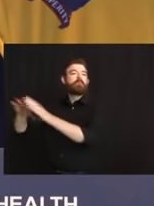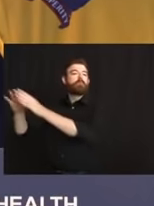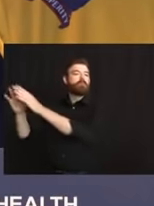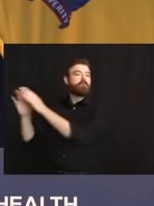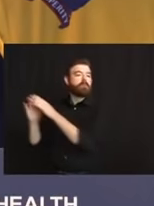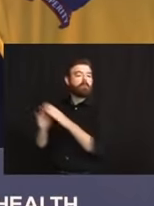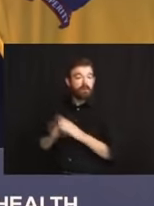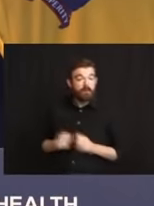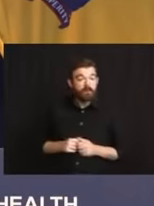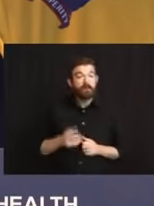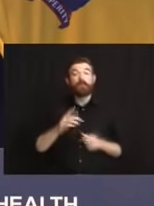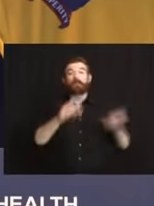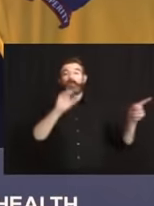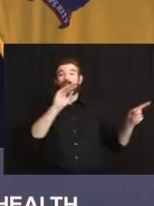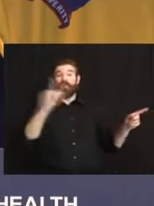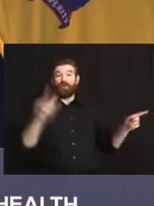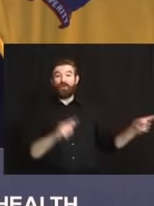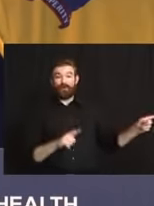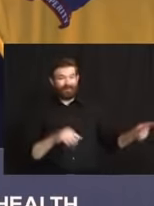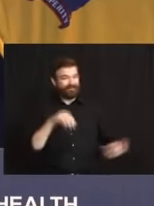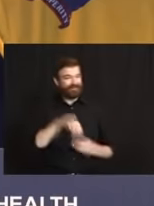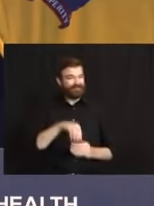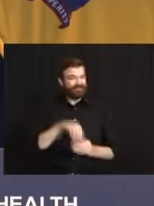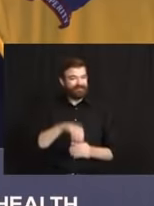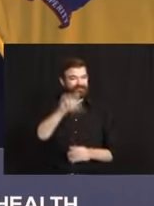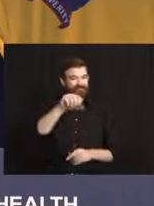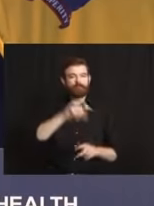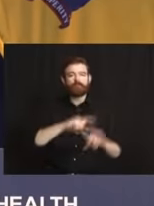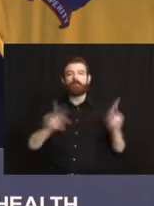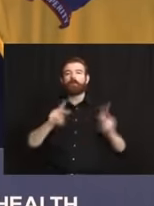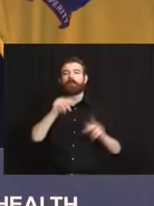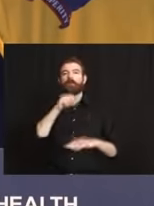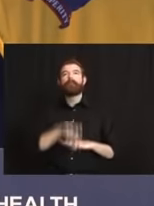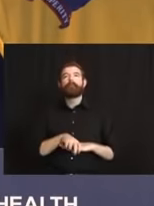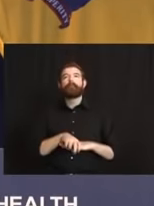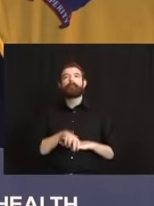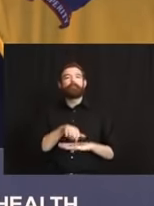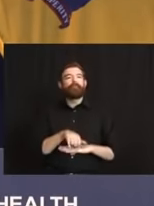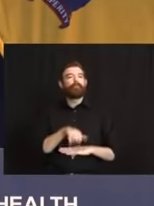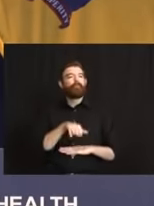not sedentary, we're not allowing you to use common areas, et cetera.